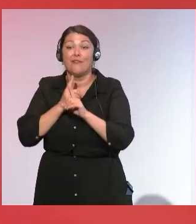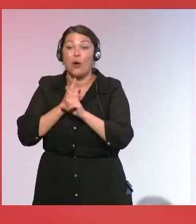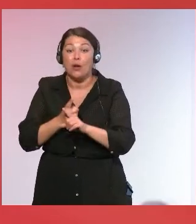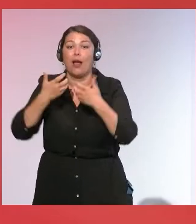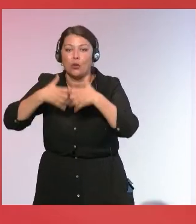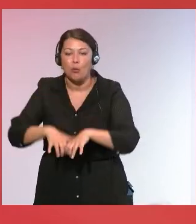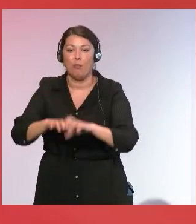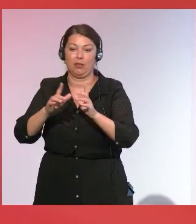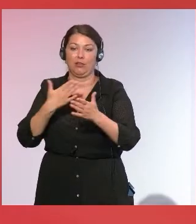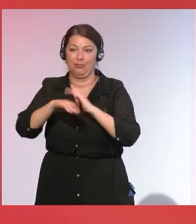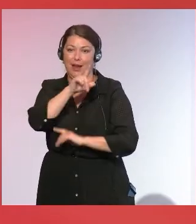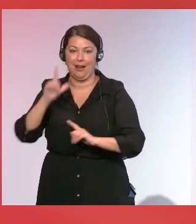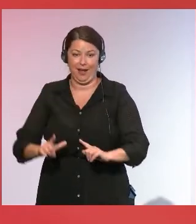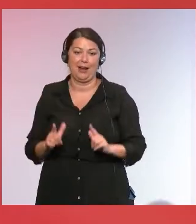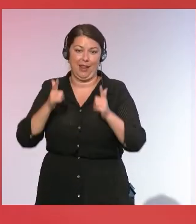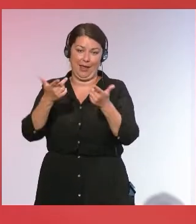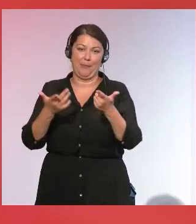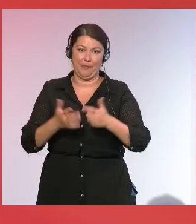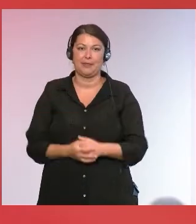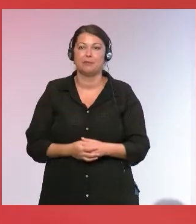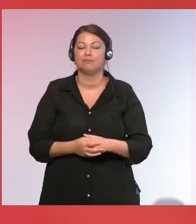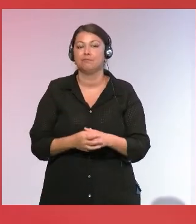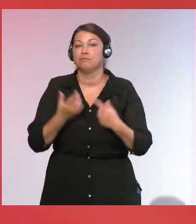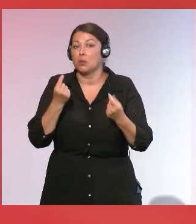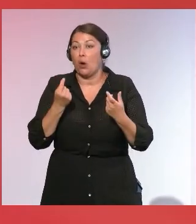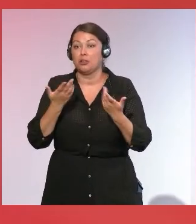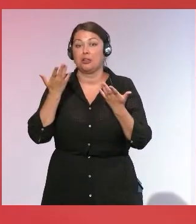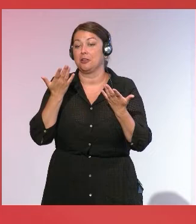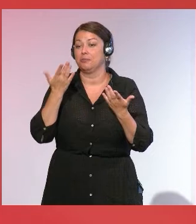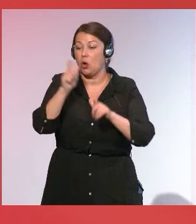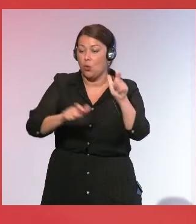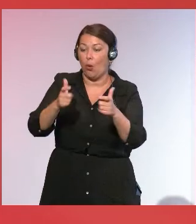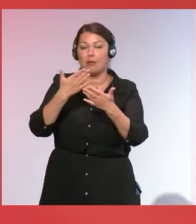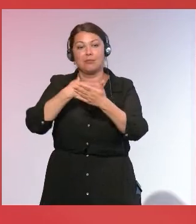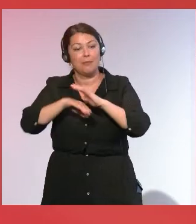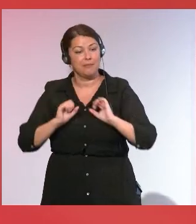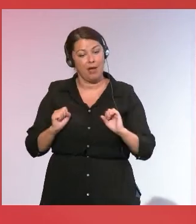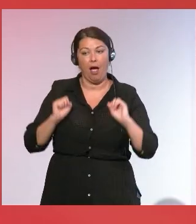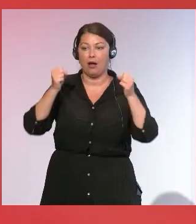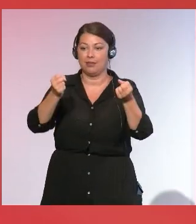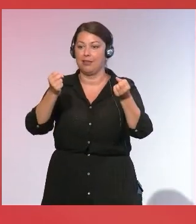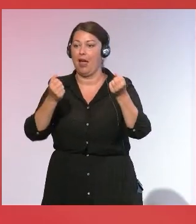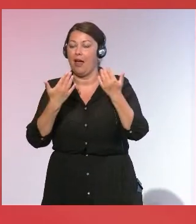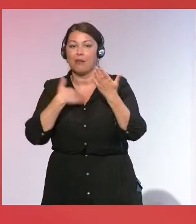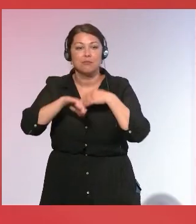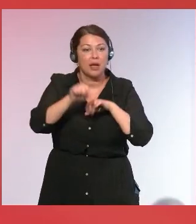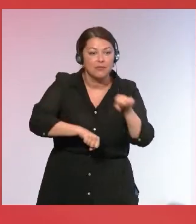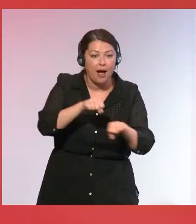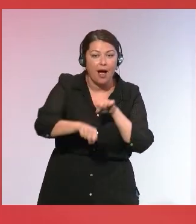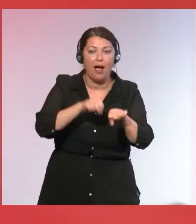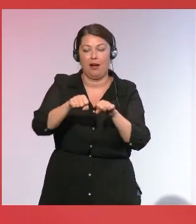important. Encourage more cycling, more walking, and then people will have more physical exercise, less cardiovascular